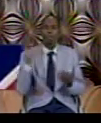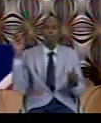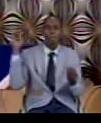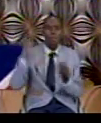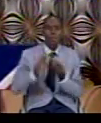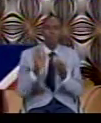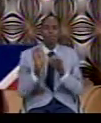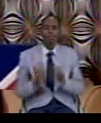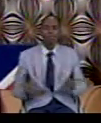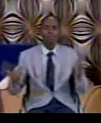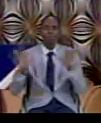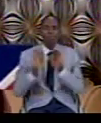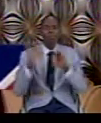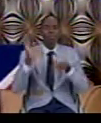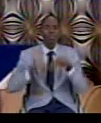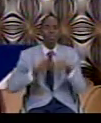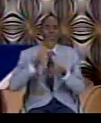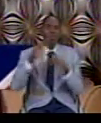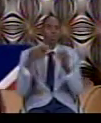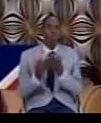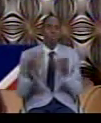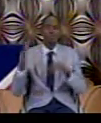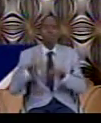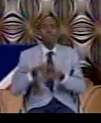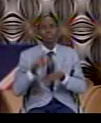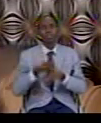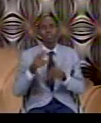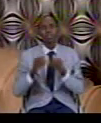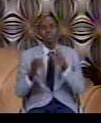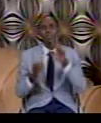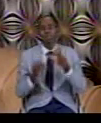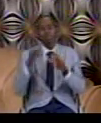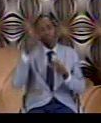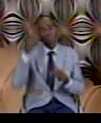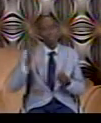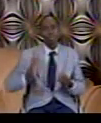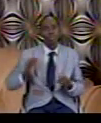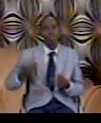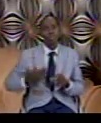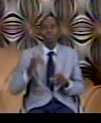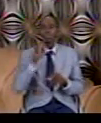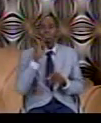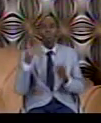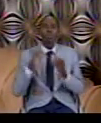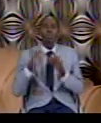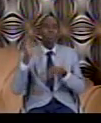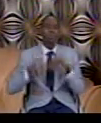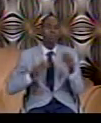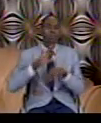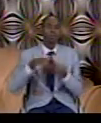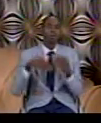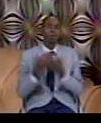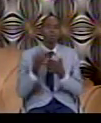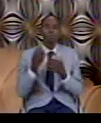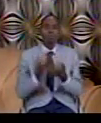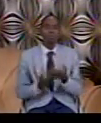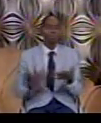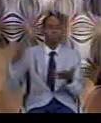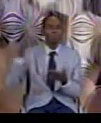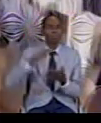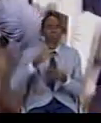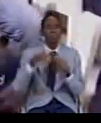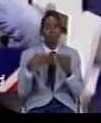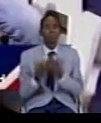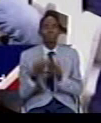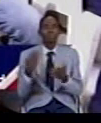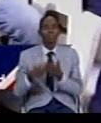than all the things on earth. Number three, because the soul is greater than all the wealth, all the money in